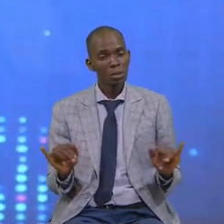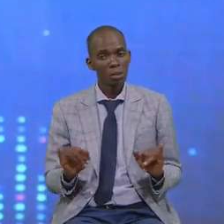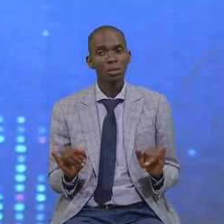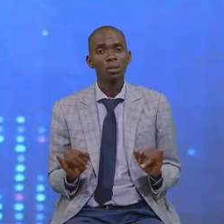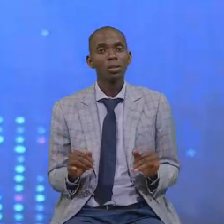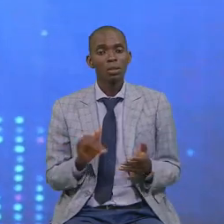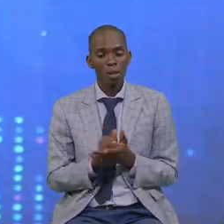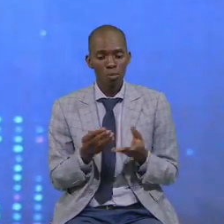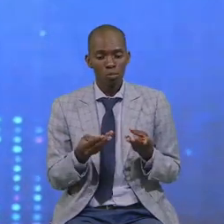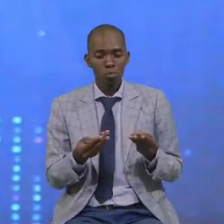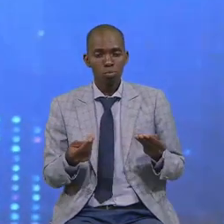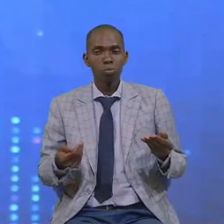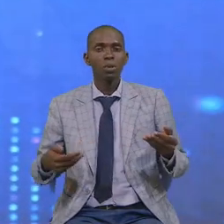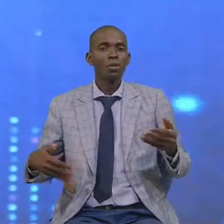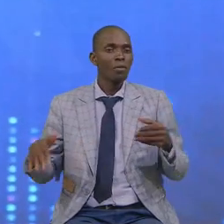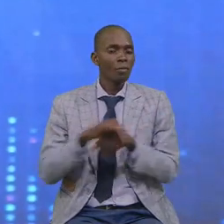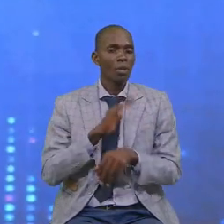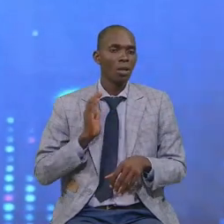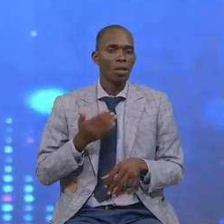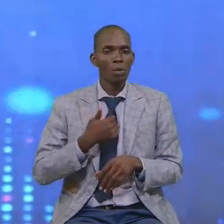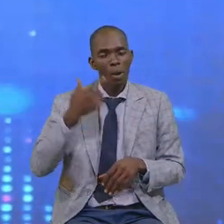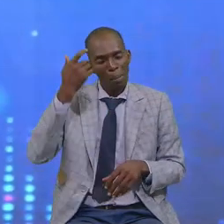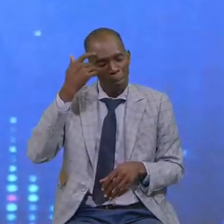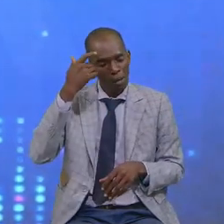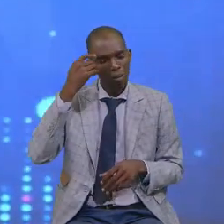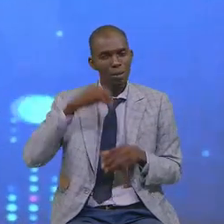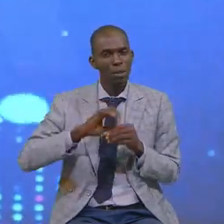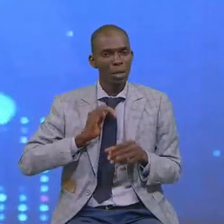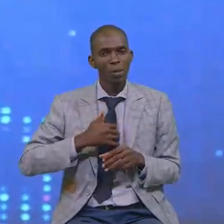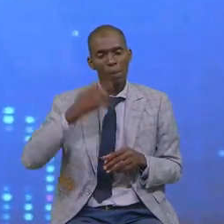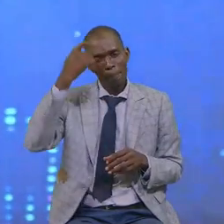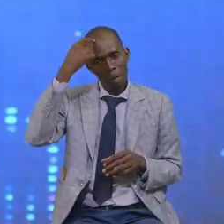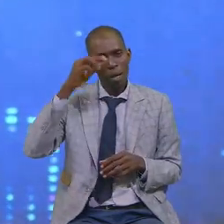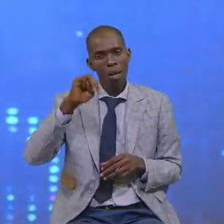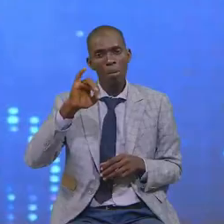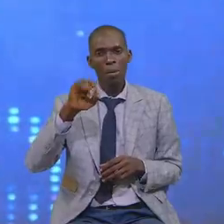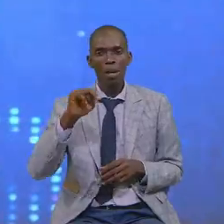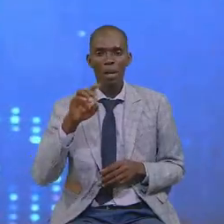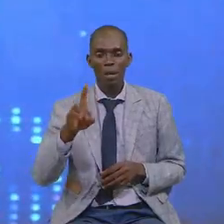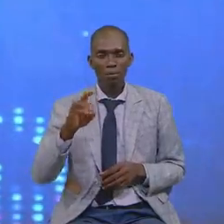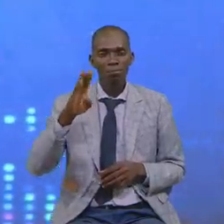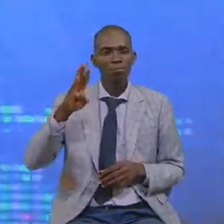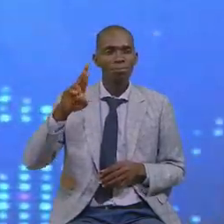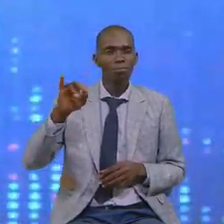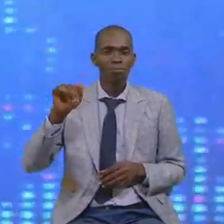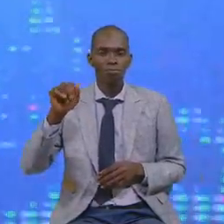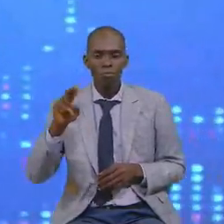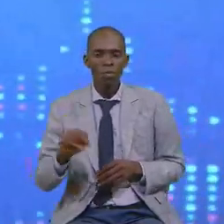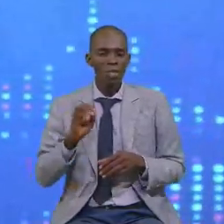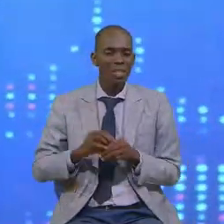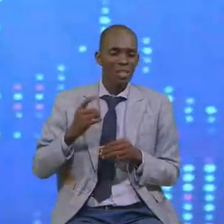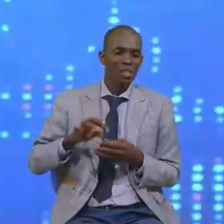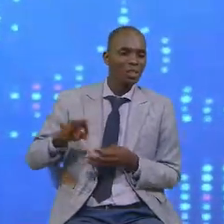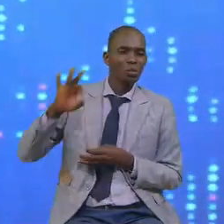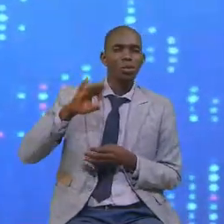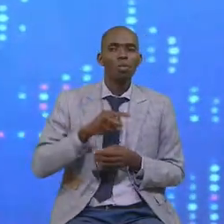gathers in the brain, in the mind, in the spirit. When that is just